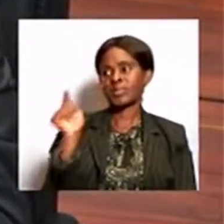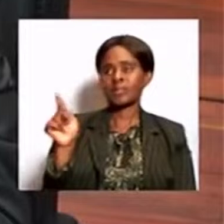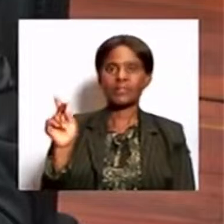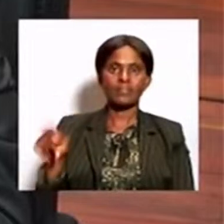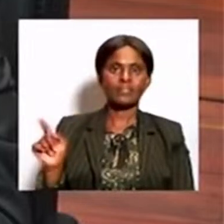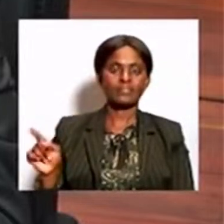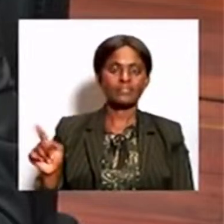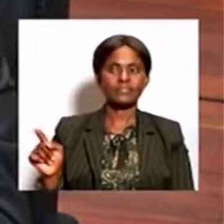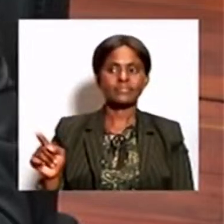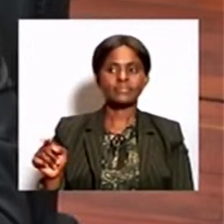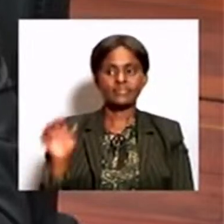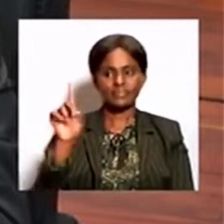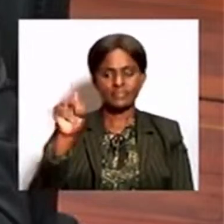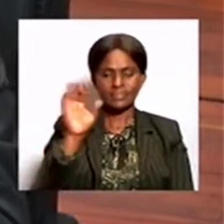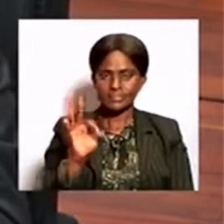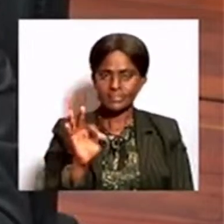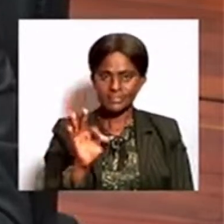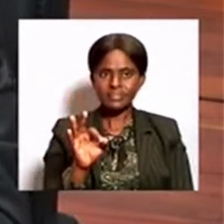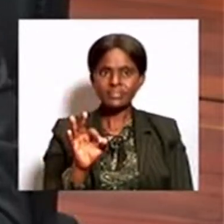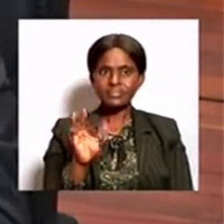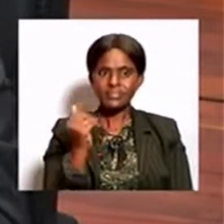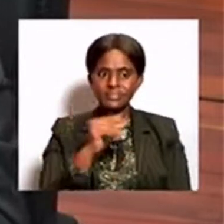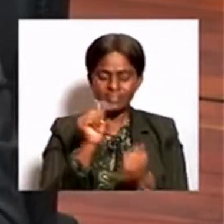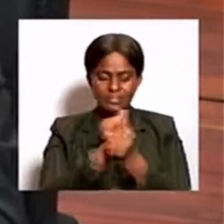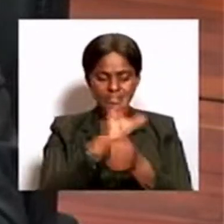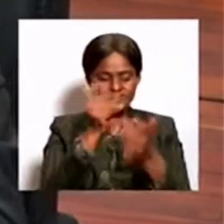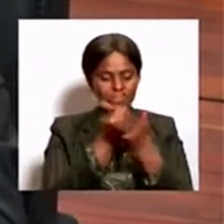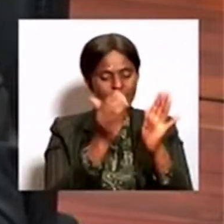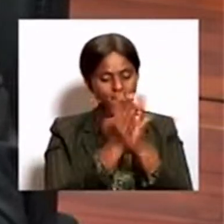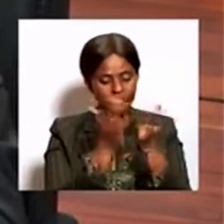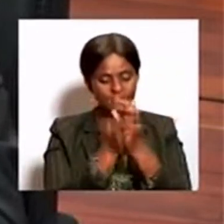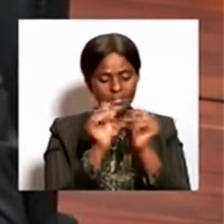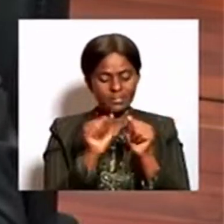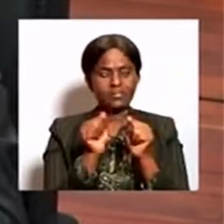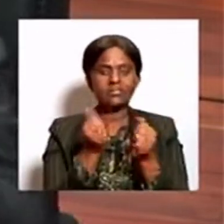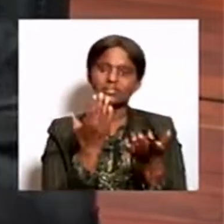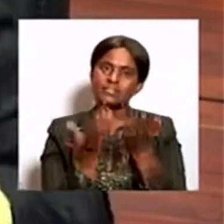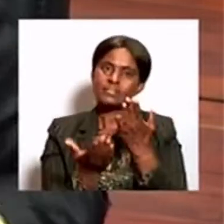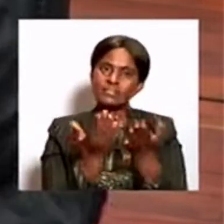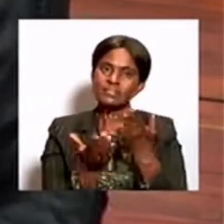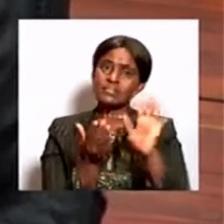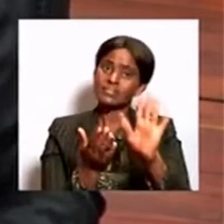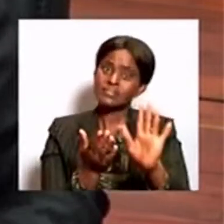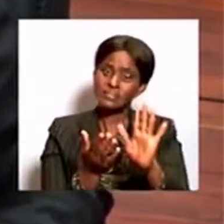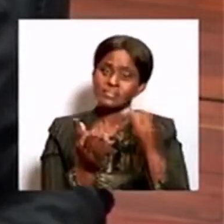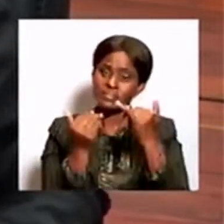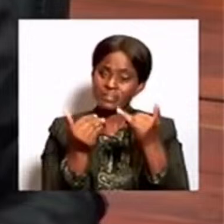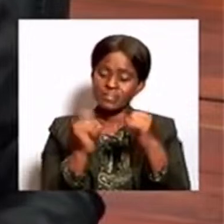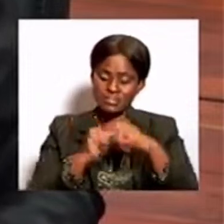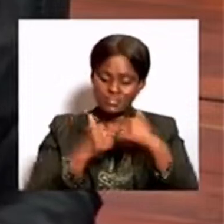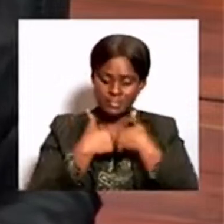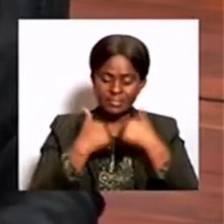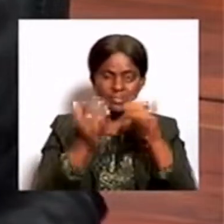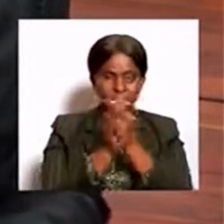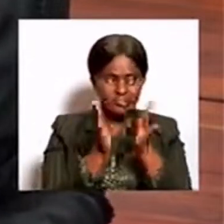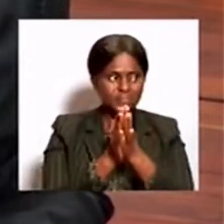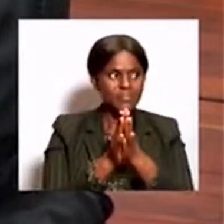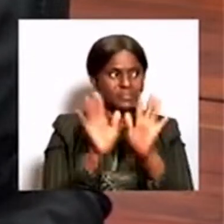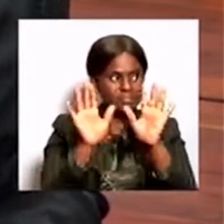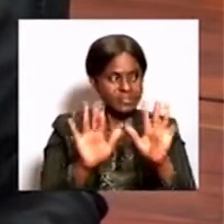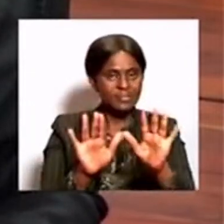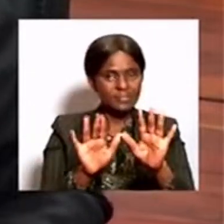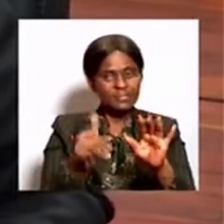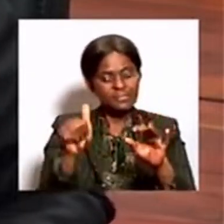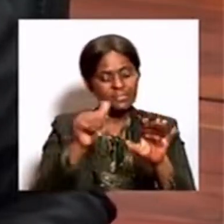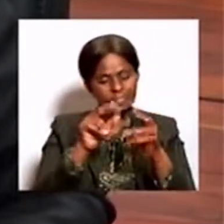collector and the DF. Hence, all these books could have been there. Now we have books on the loose. Do